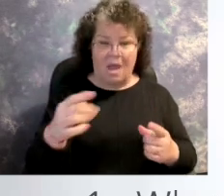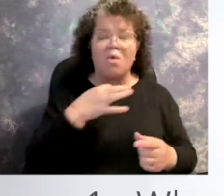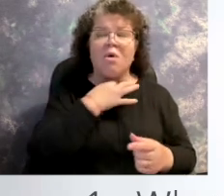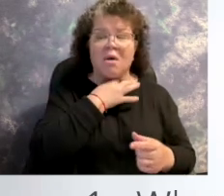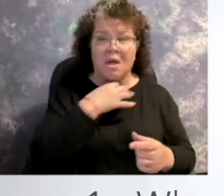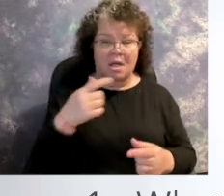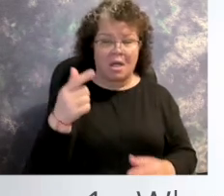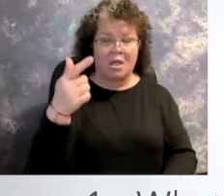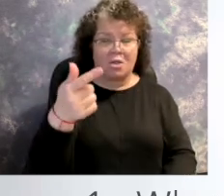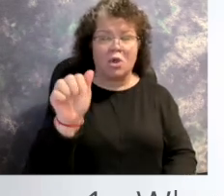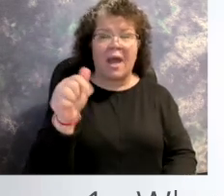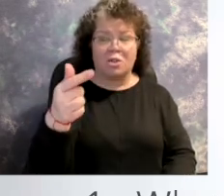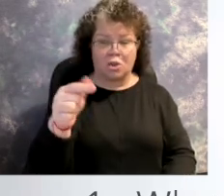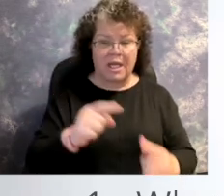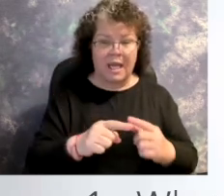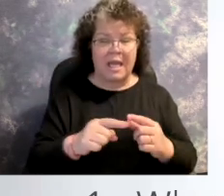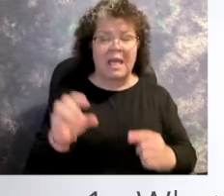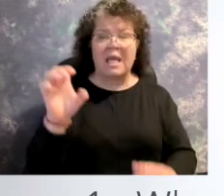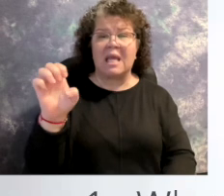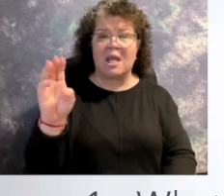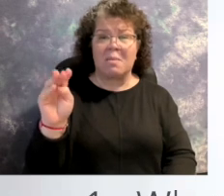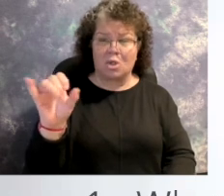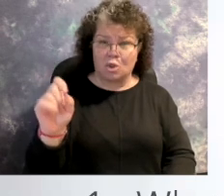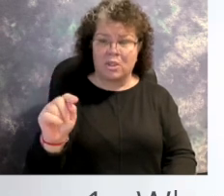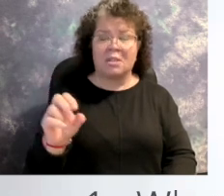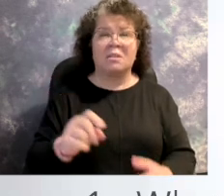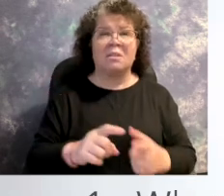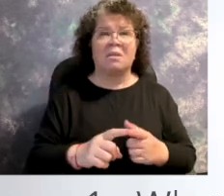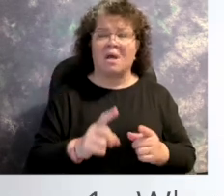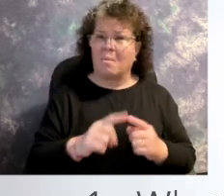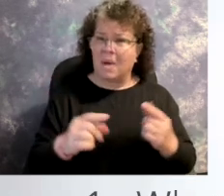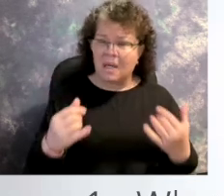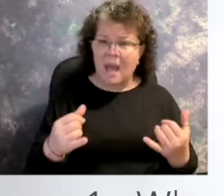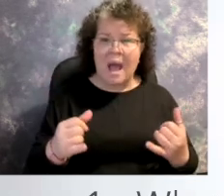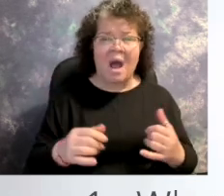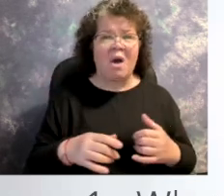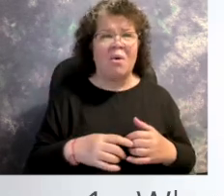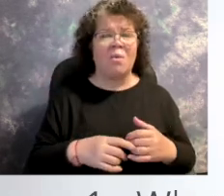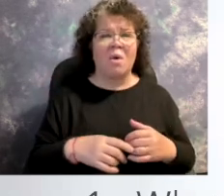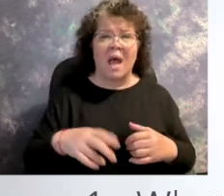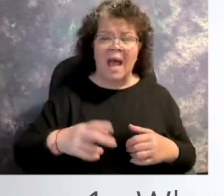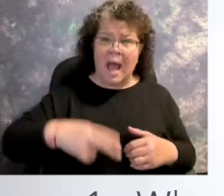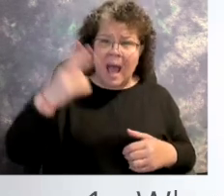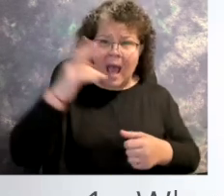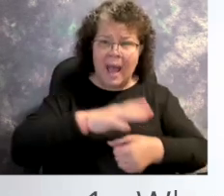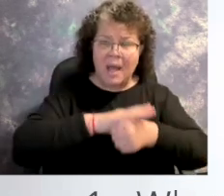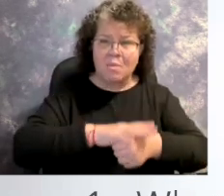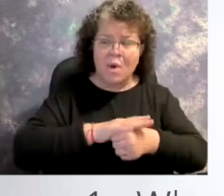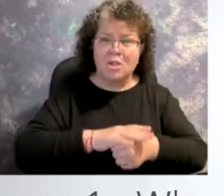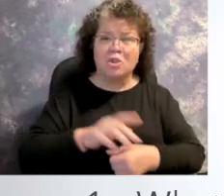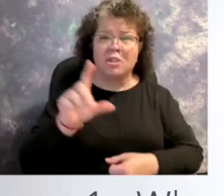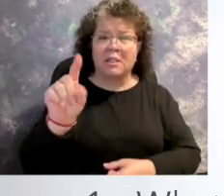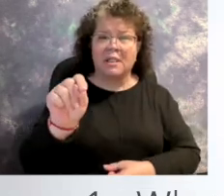and we have to do it, always continues that, but now under high pressure to tires, different